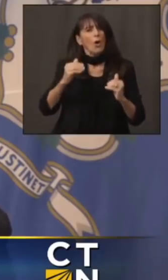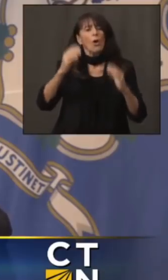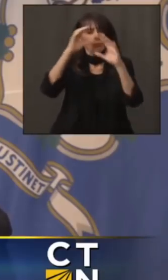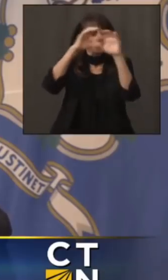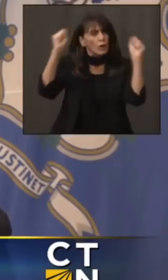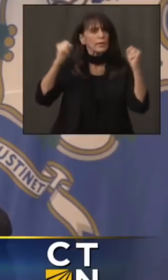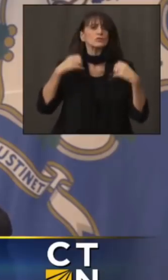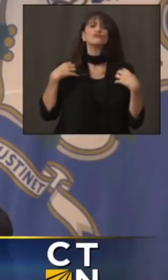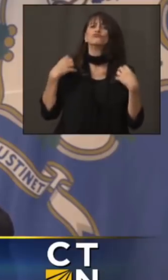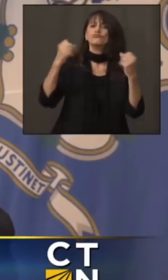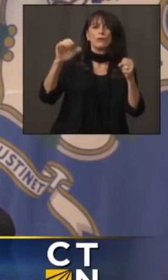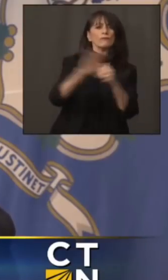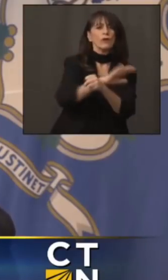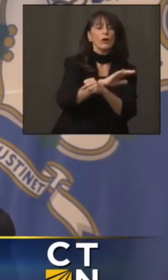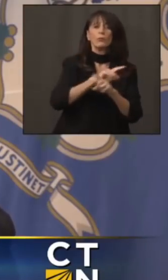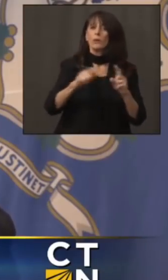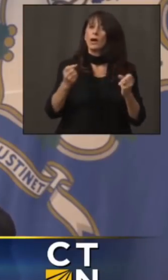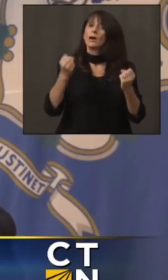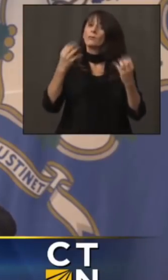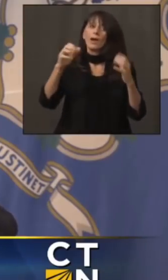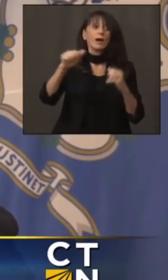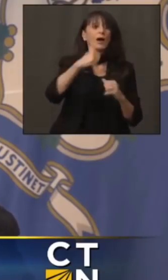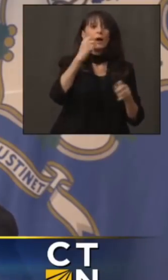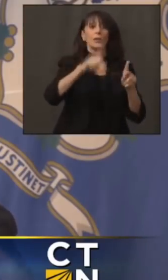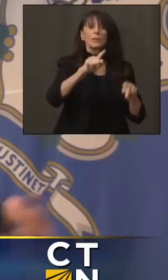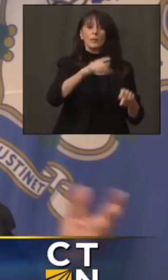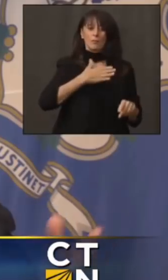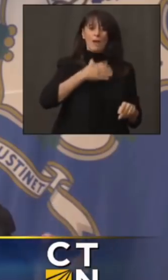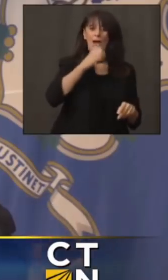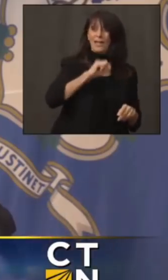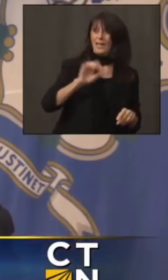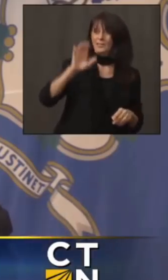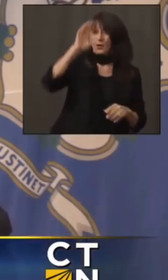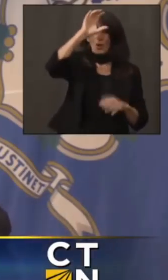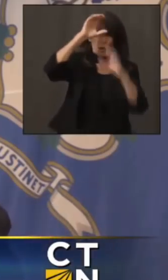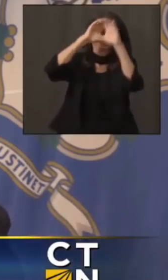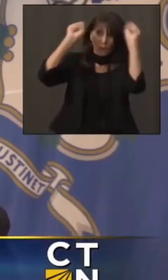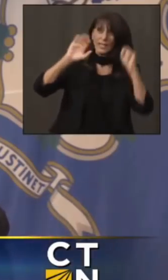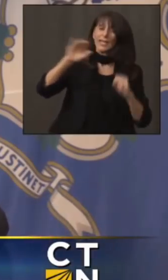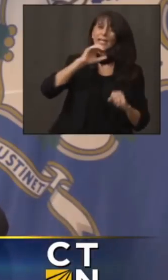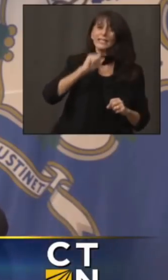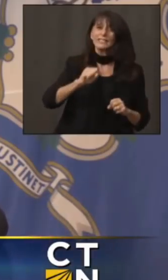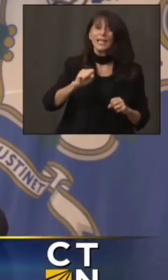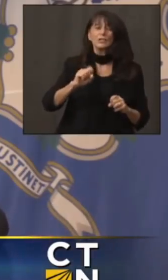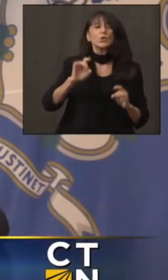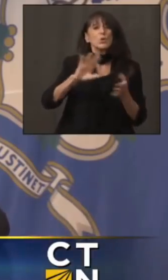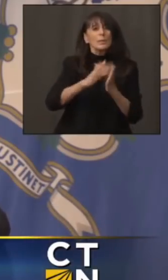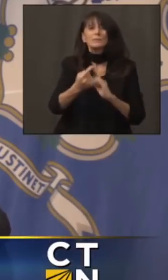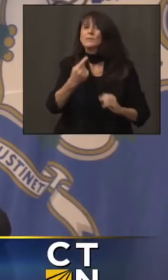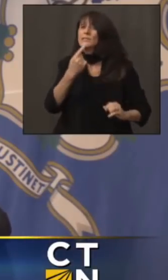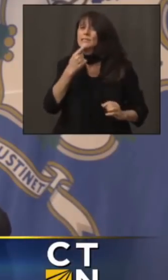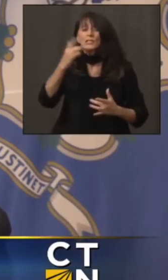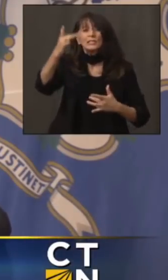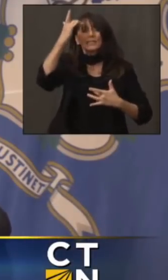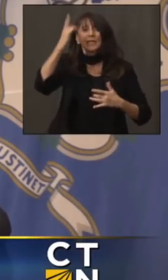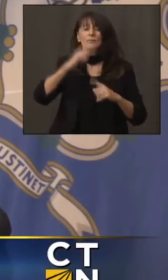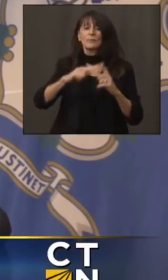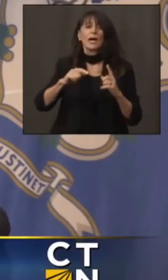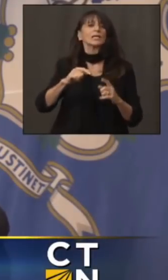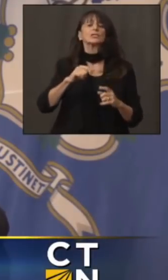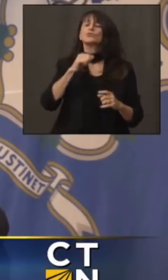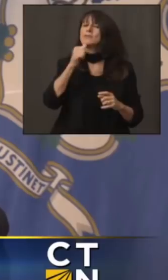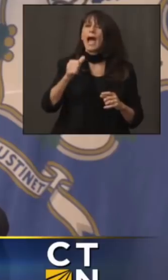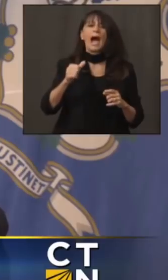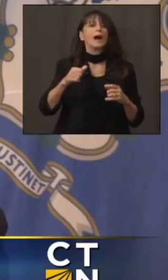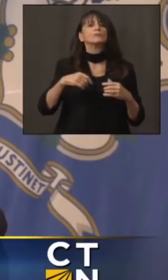out. But for a lot of people my age, his age, and older, it's been very serious. So this is no time for us to